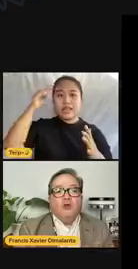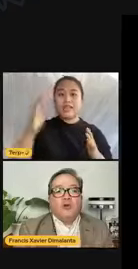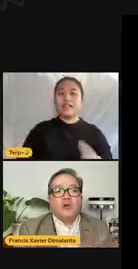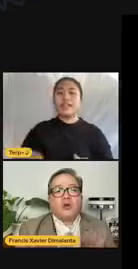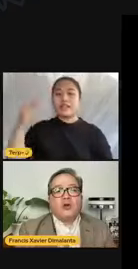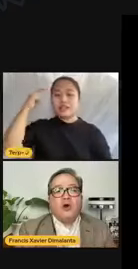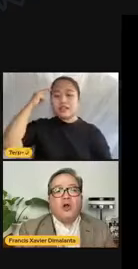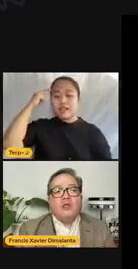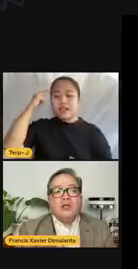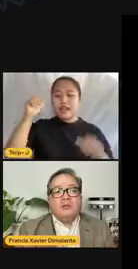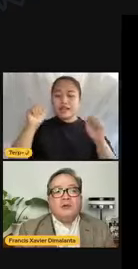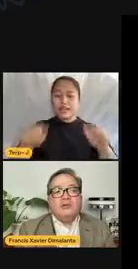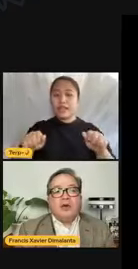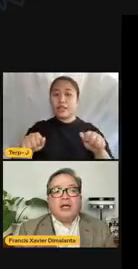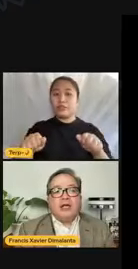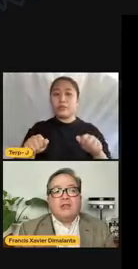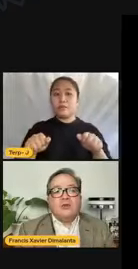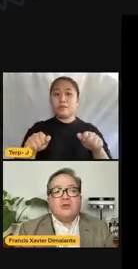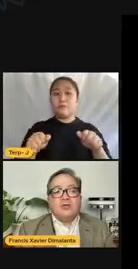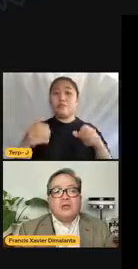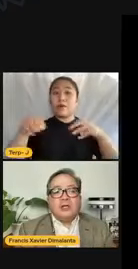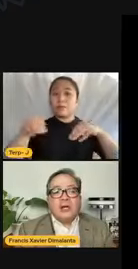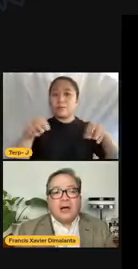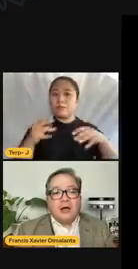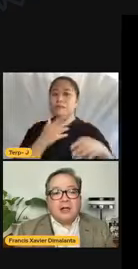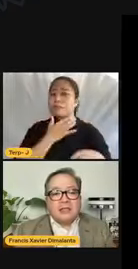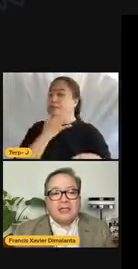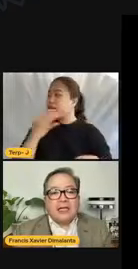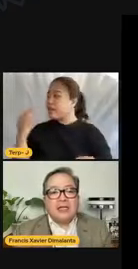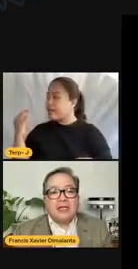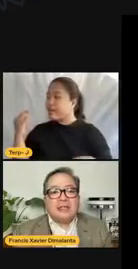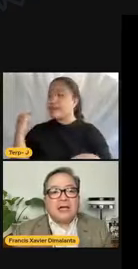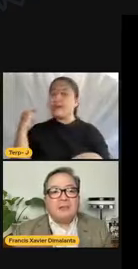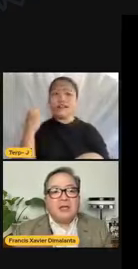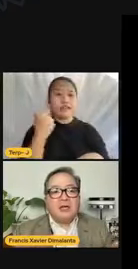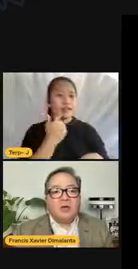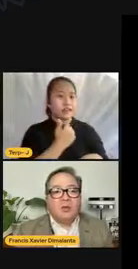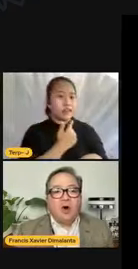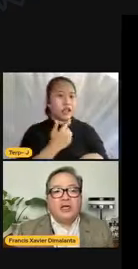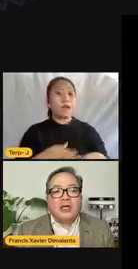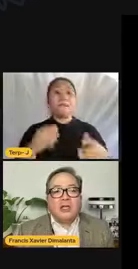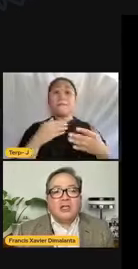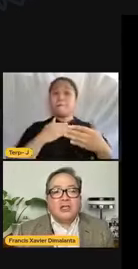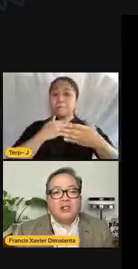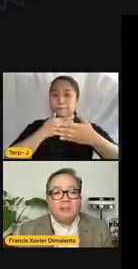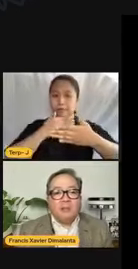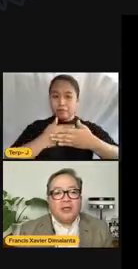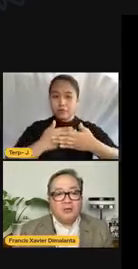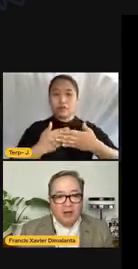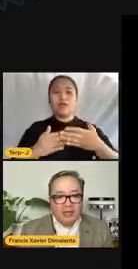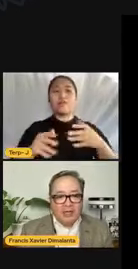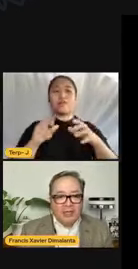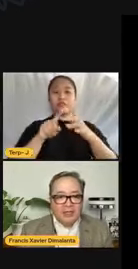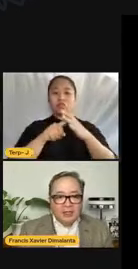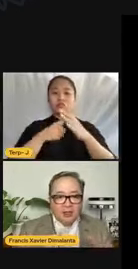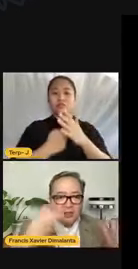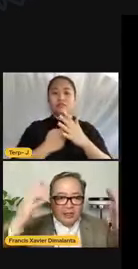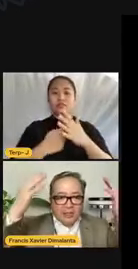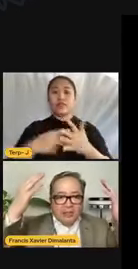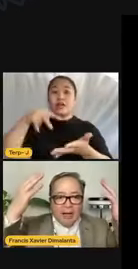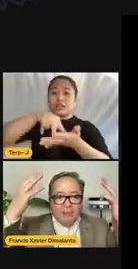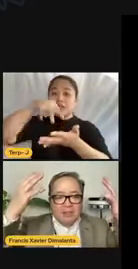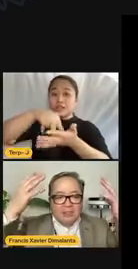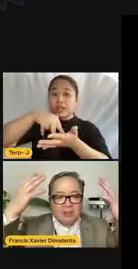roll over, crawl before they can do their sitting, stepping, walking, jumping, running.